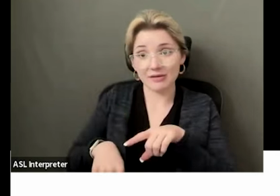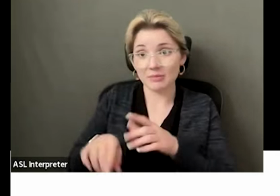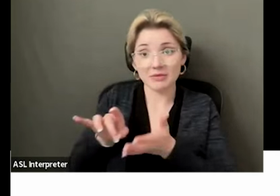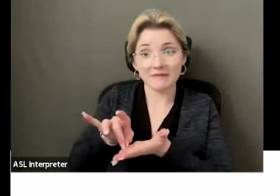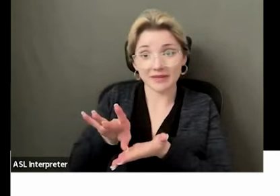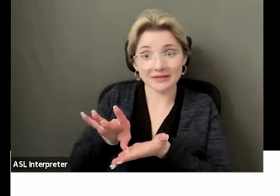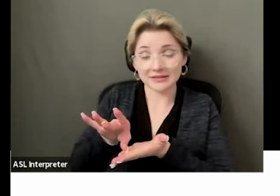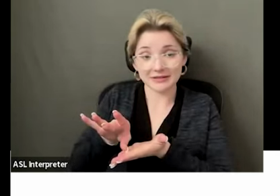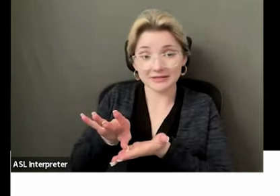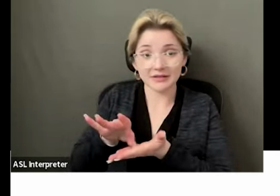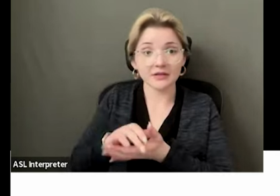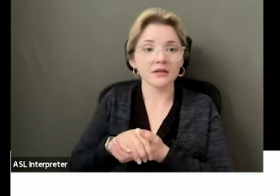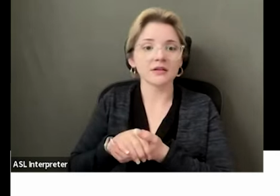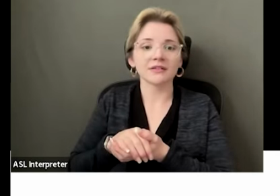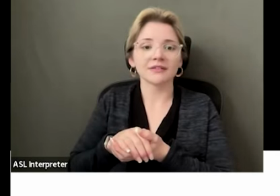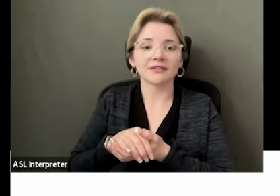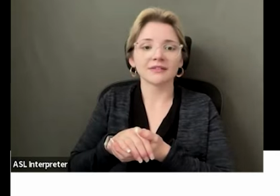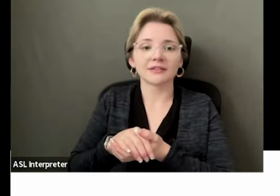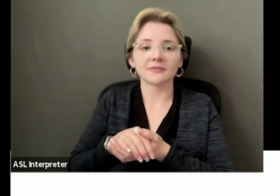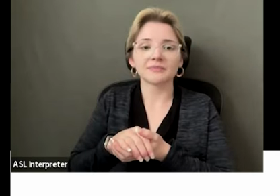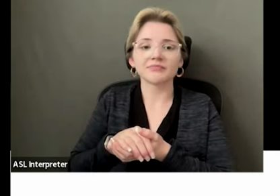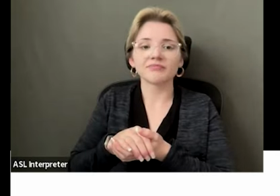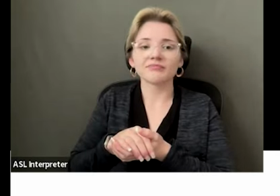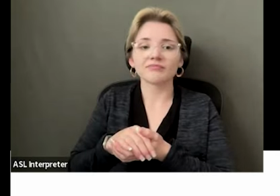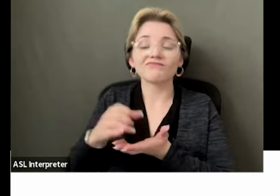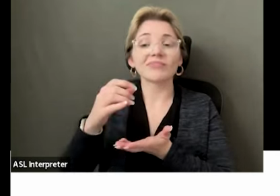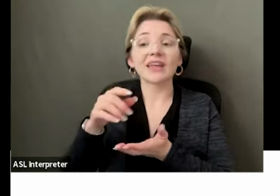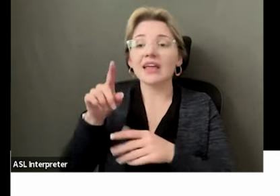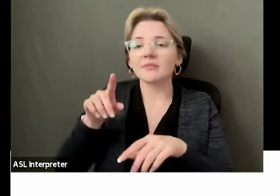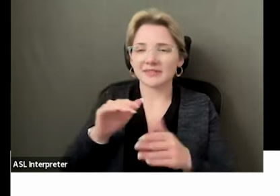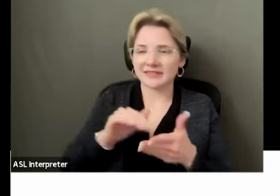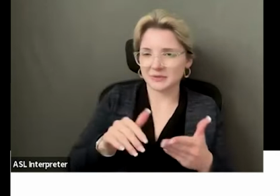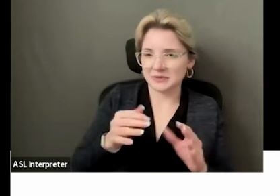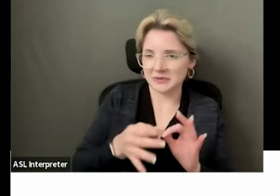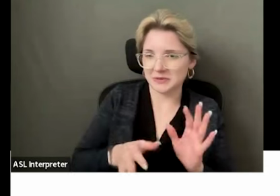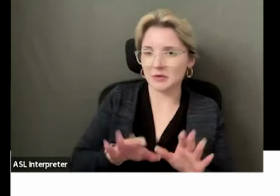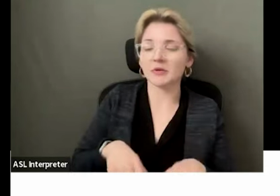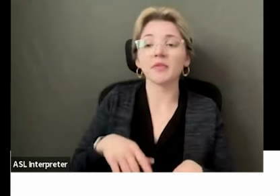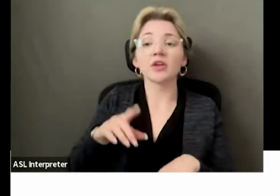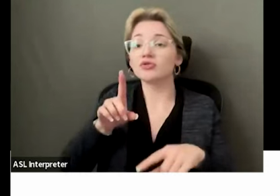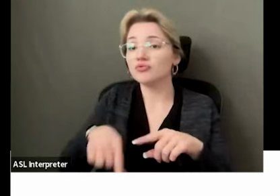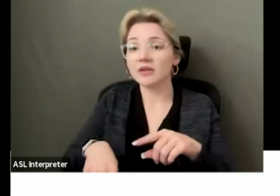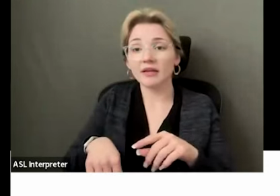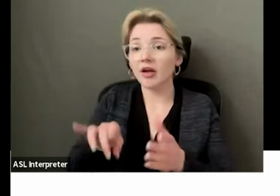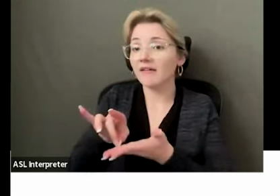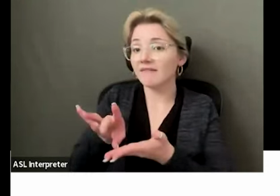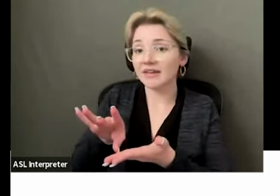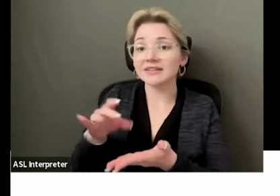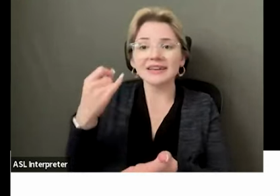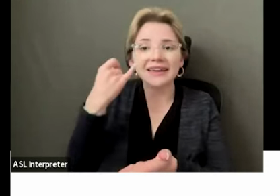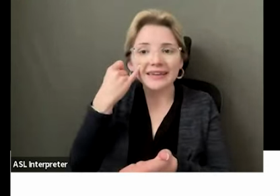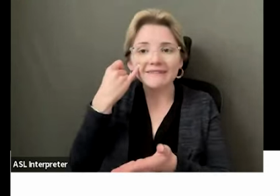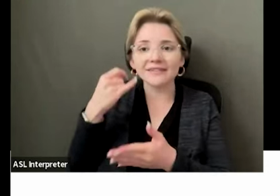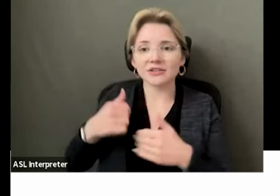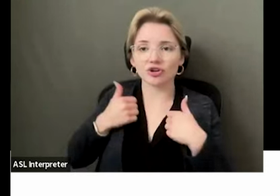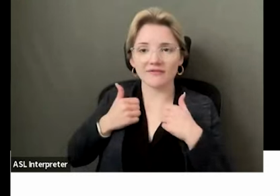terminated because they're not at fault, right? They are experiencing violence from someone else. It's not their fault. And so therefore they need to keep